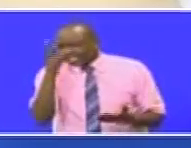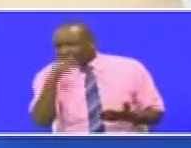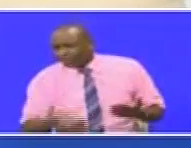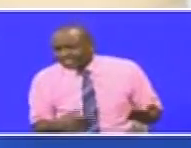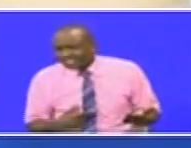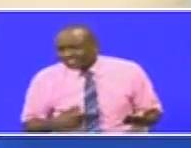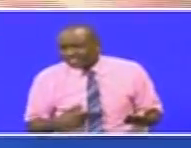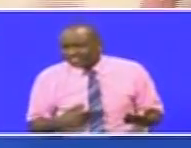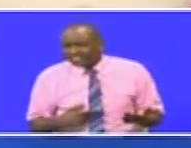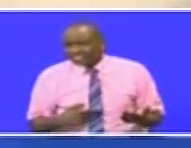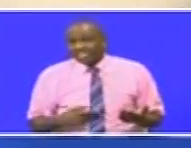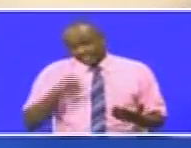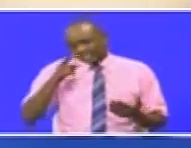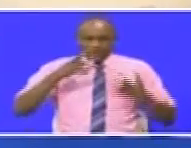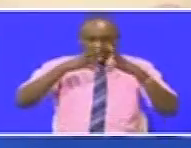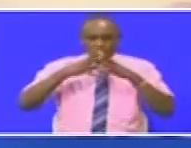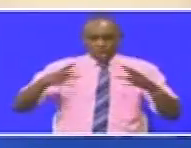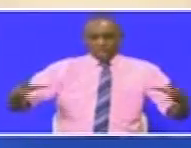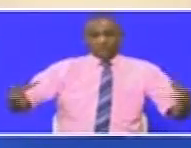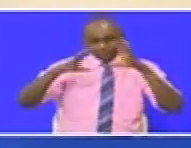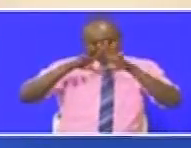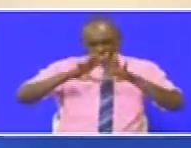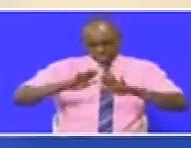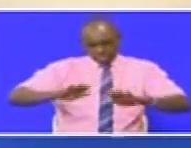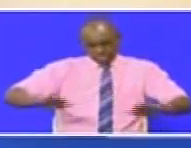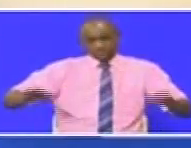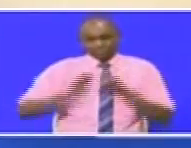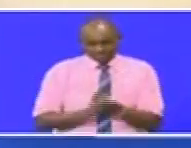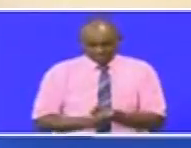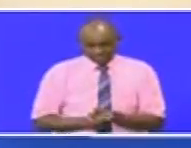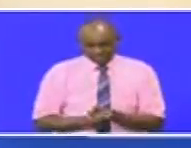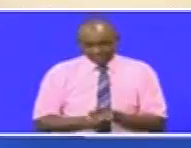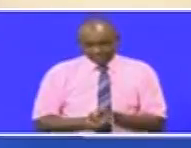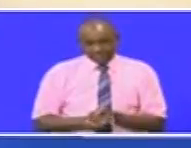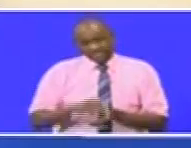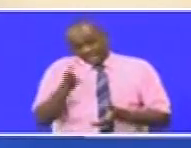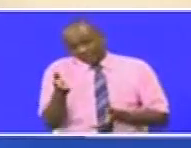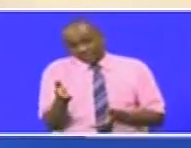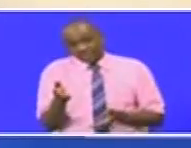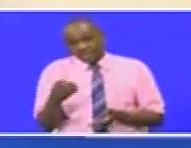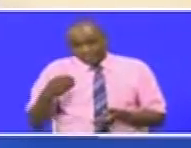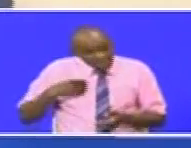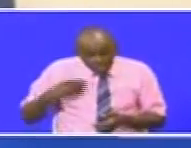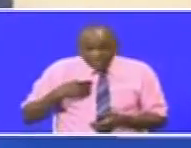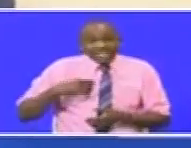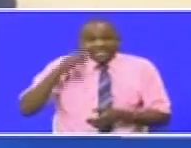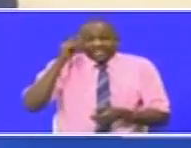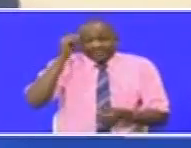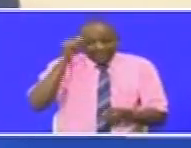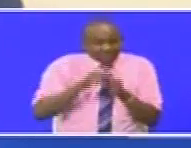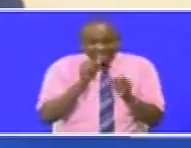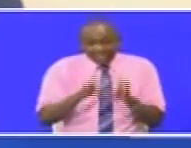But it passed. It passed, and you know, so I hadn't even